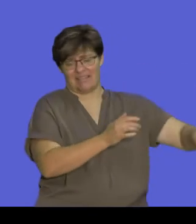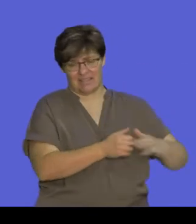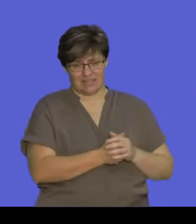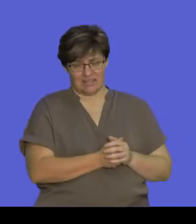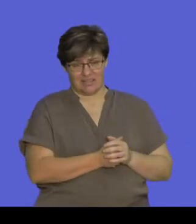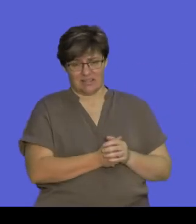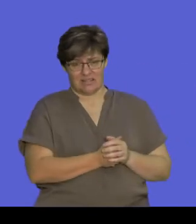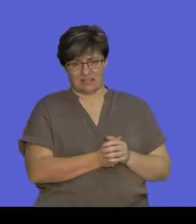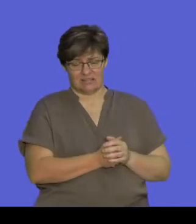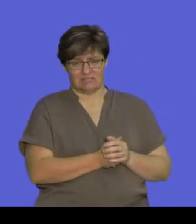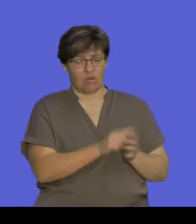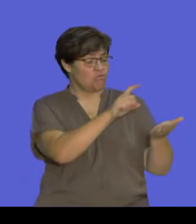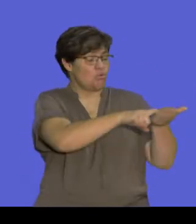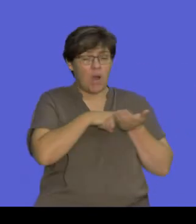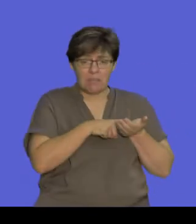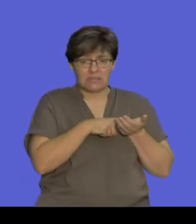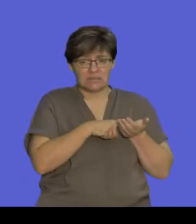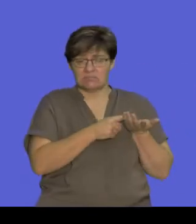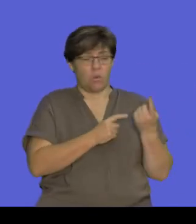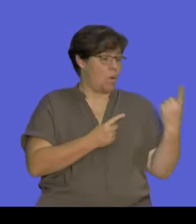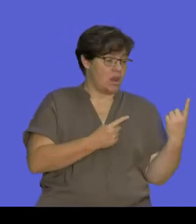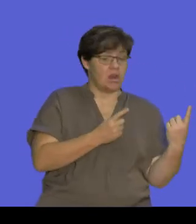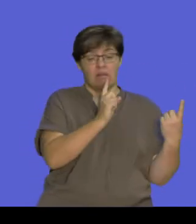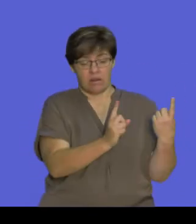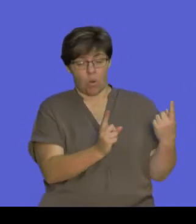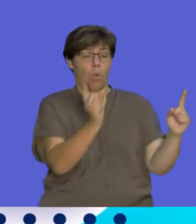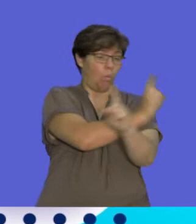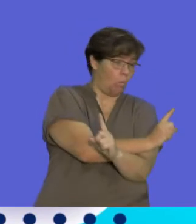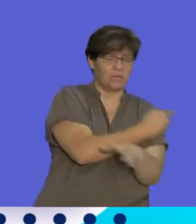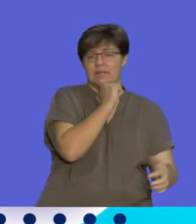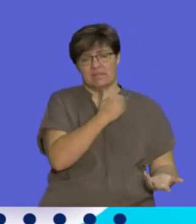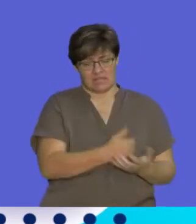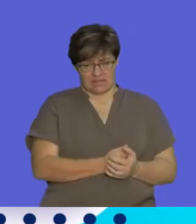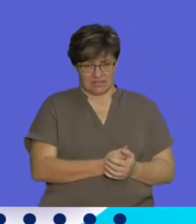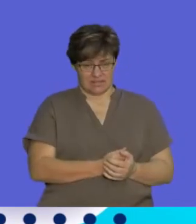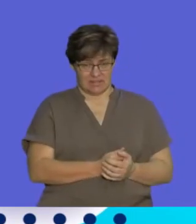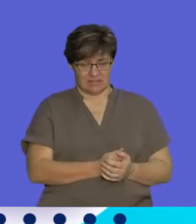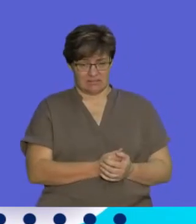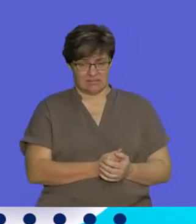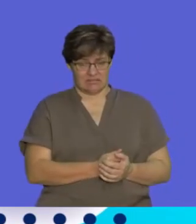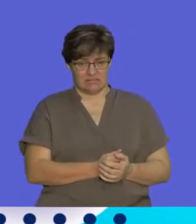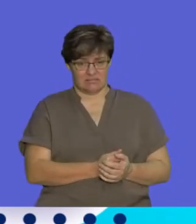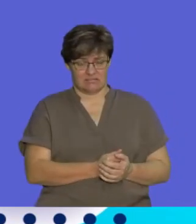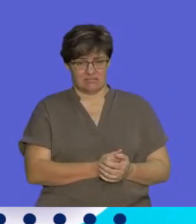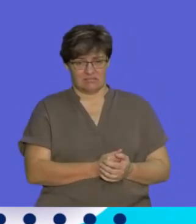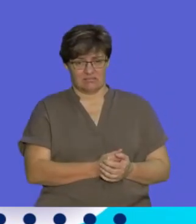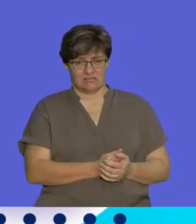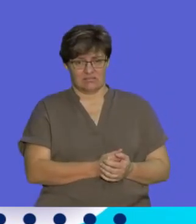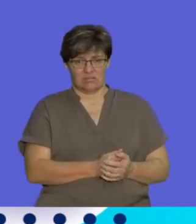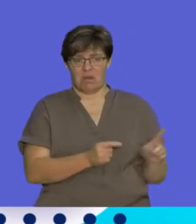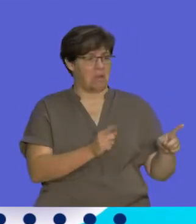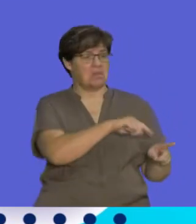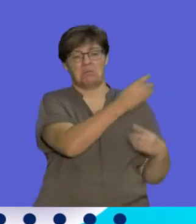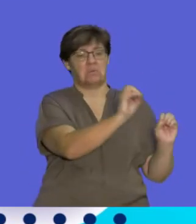no requirement that the one comes first or the other one comes first. They're going to be as if either one doesn't